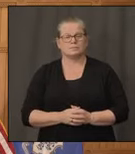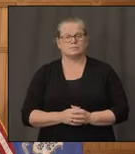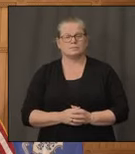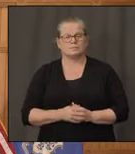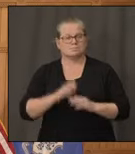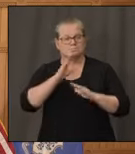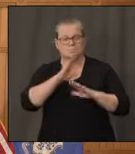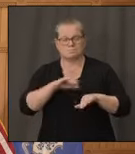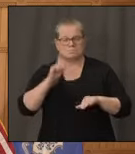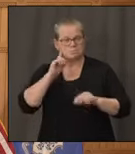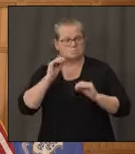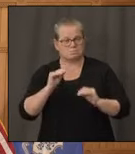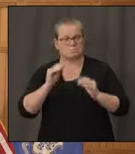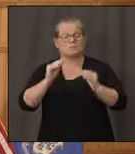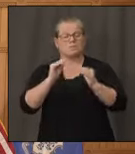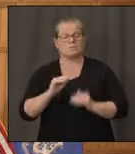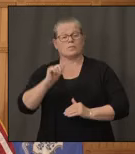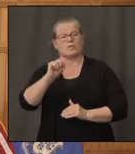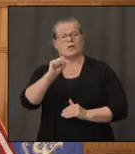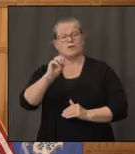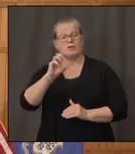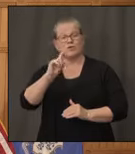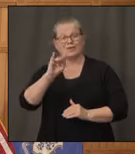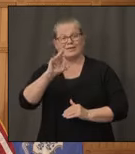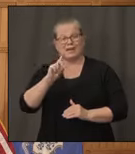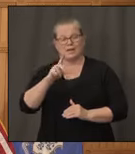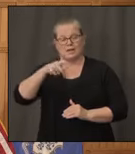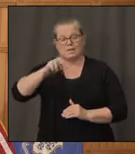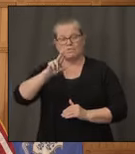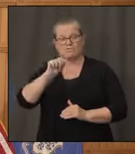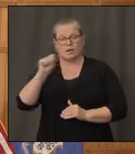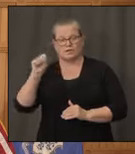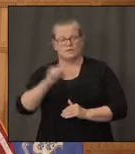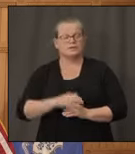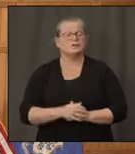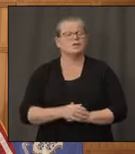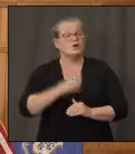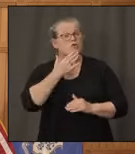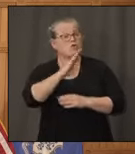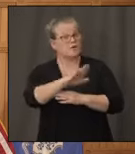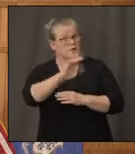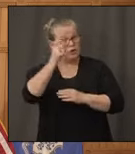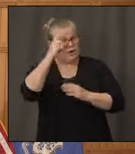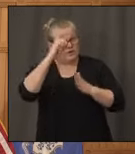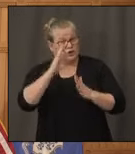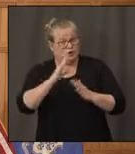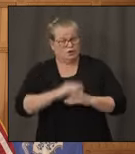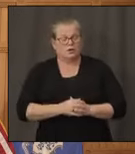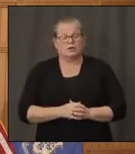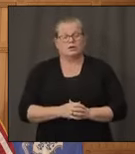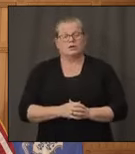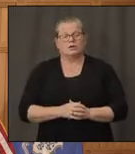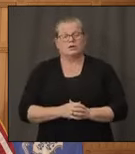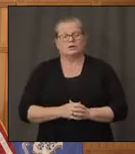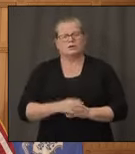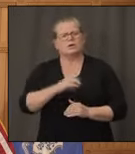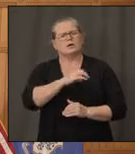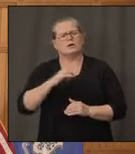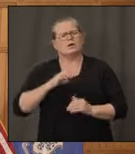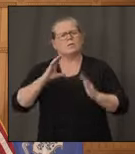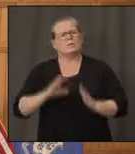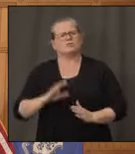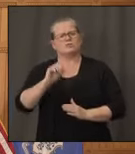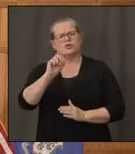The Associated Press. Good afternoon, Governor. And Commissioner Cardona, many families